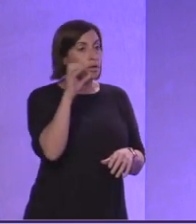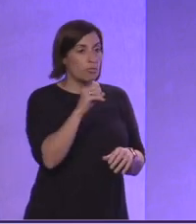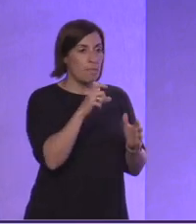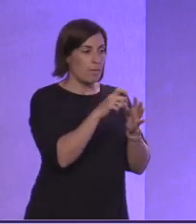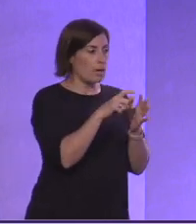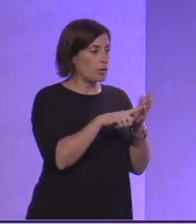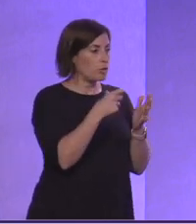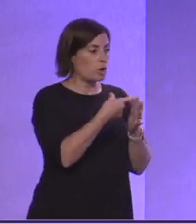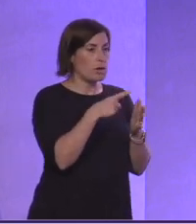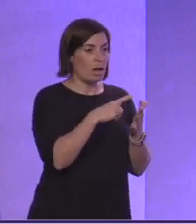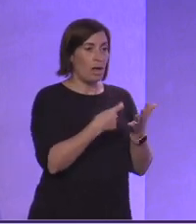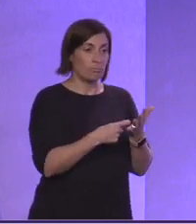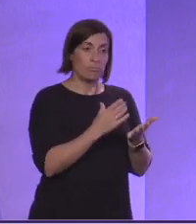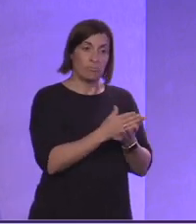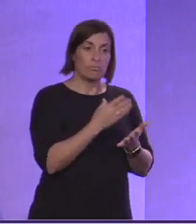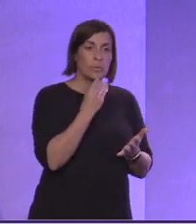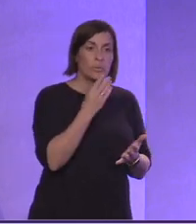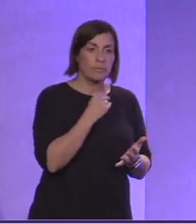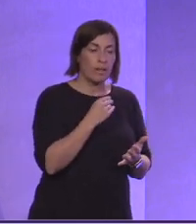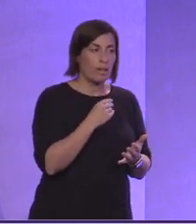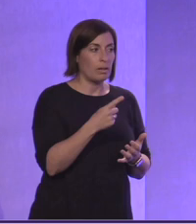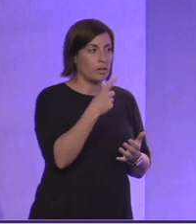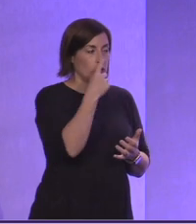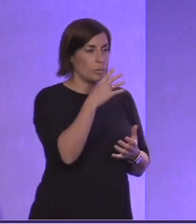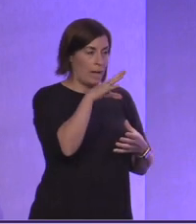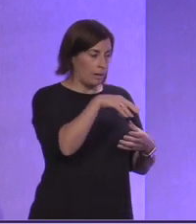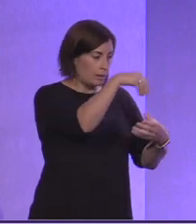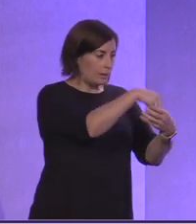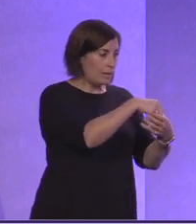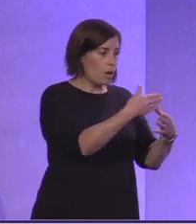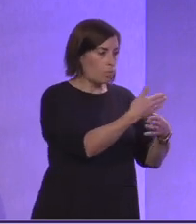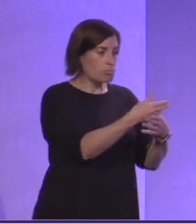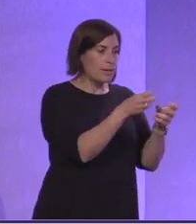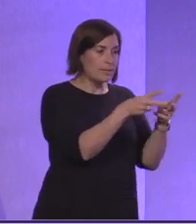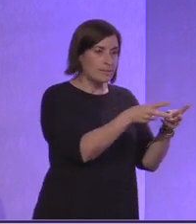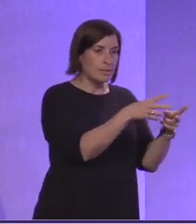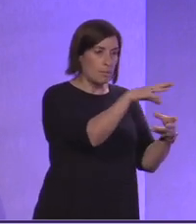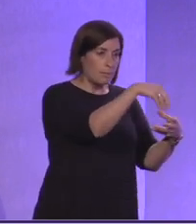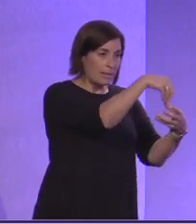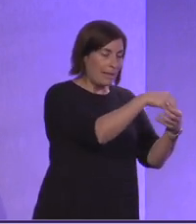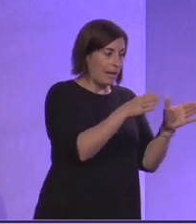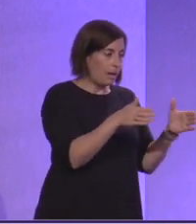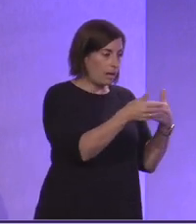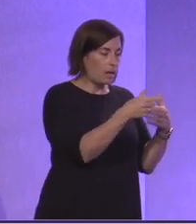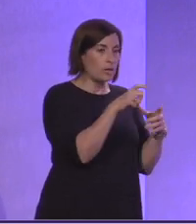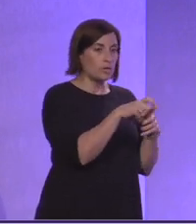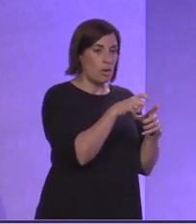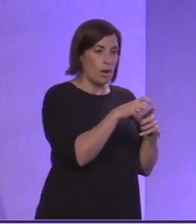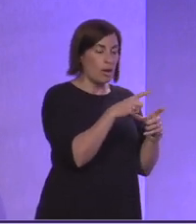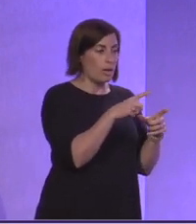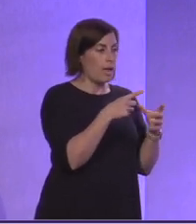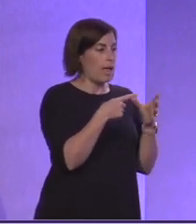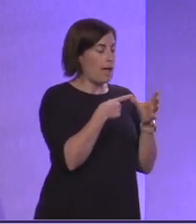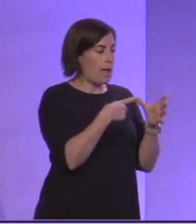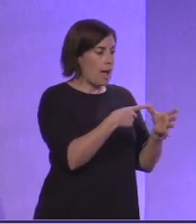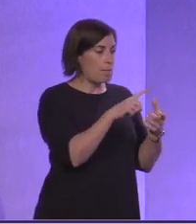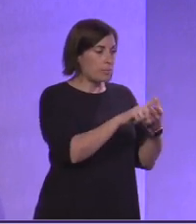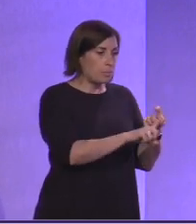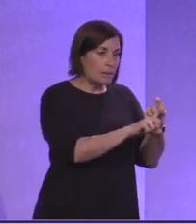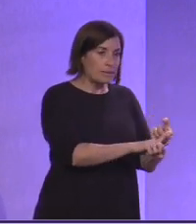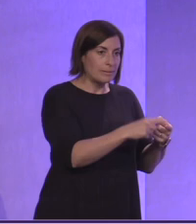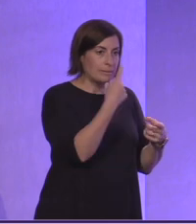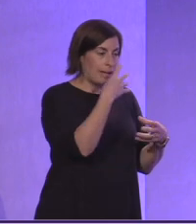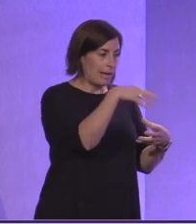is actually really useful. We get to encapsulate the operating system dependencies, or actual application dependencies, and it gives us something